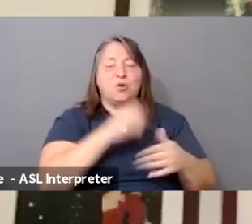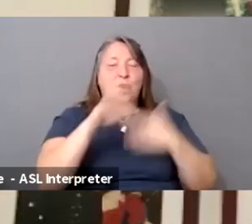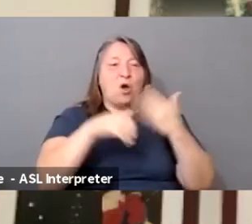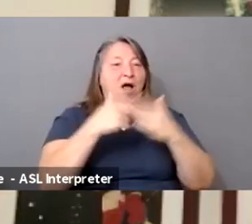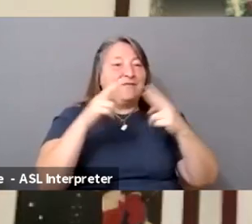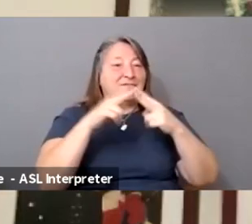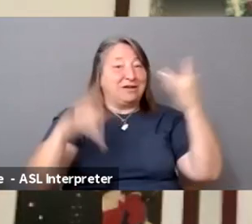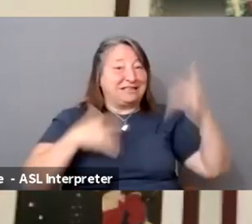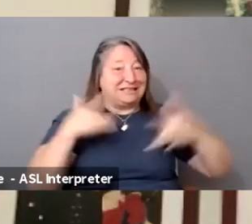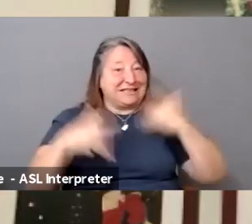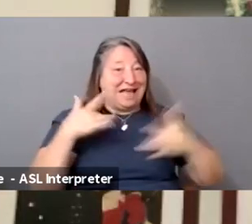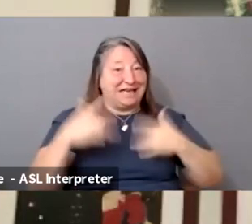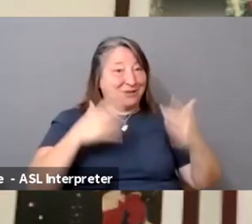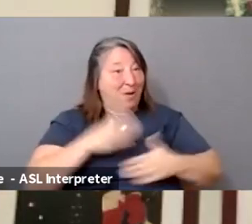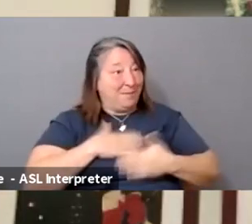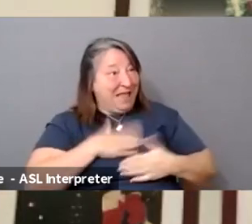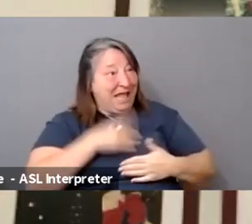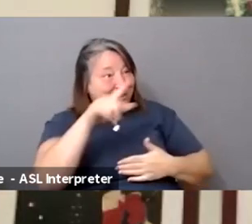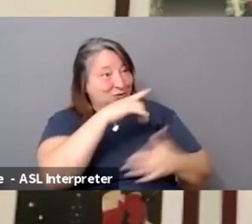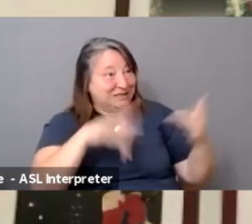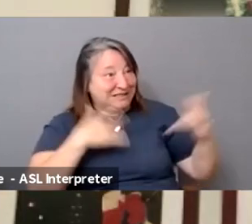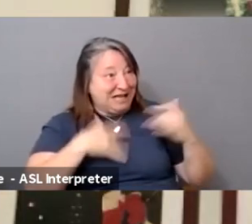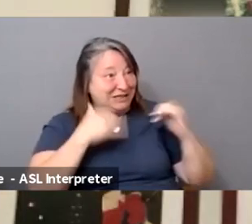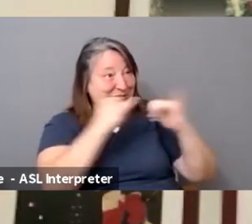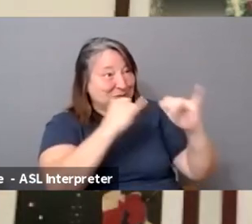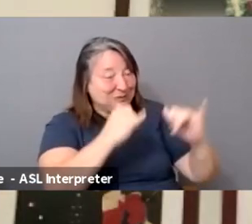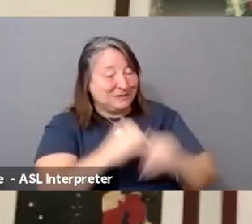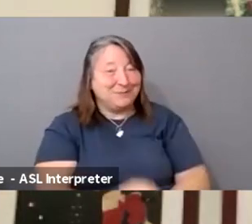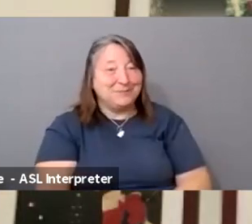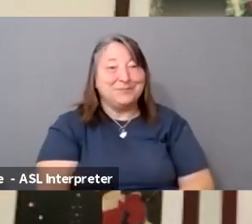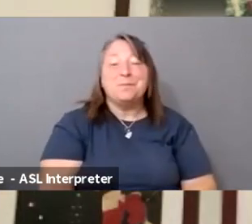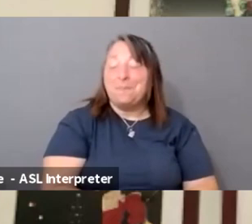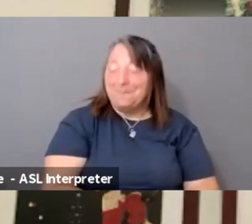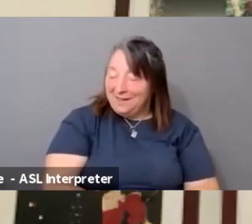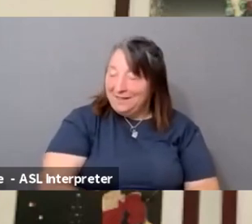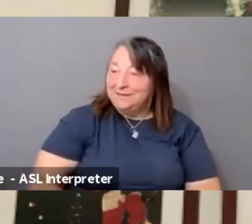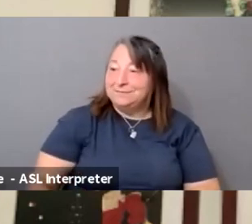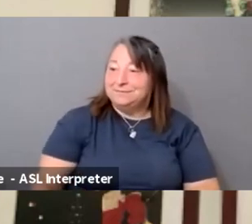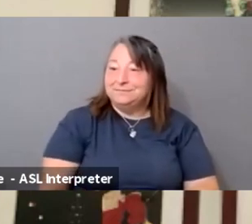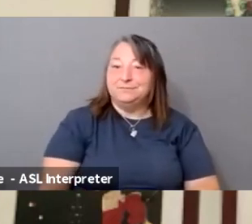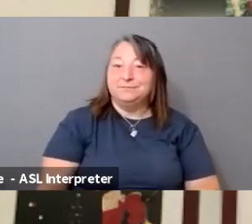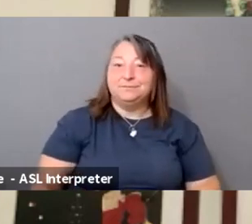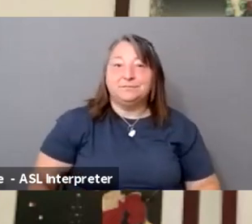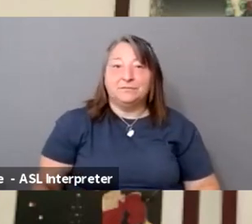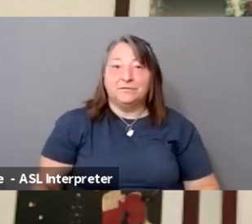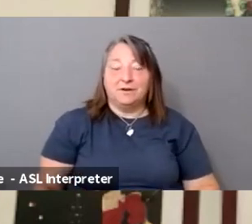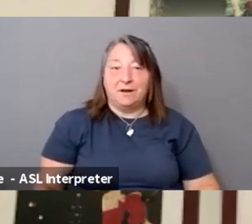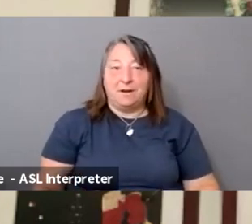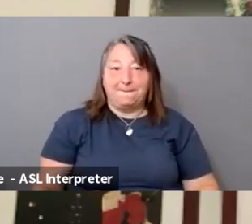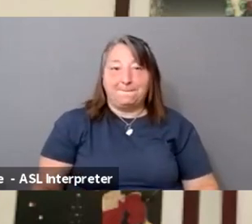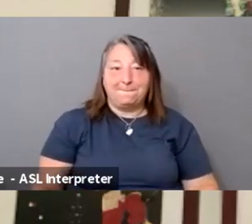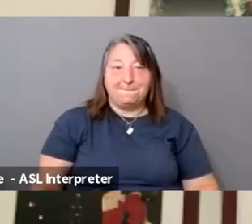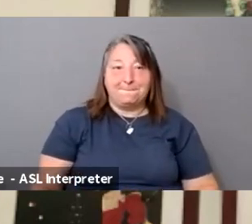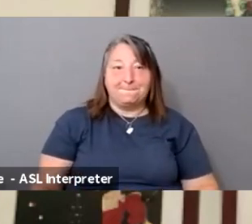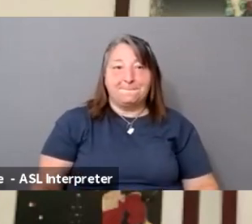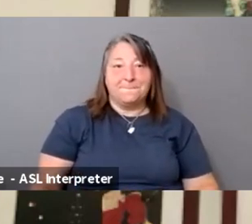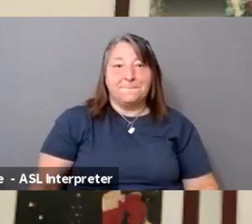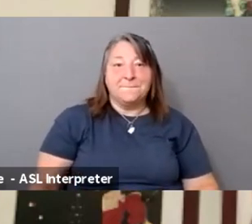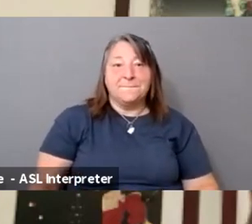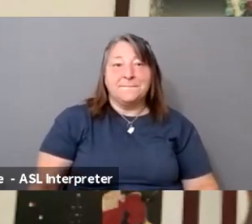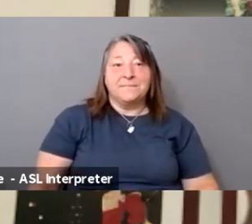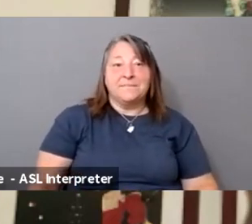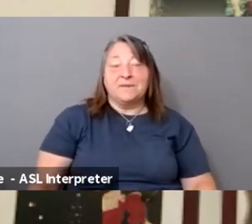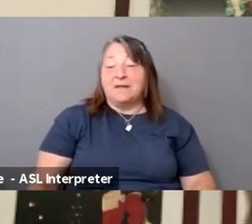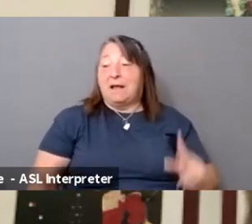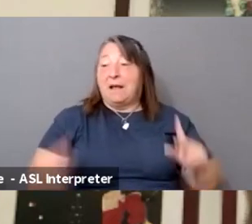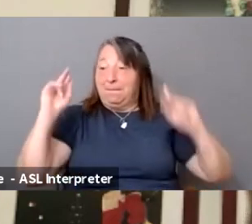We're excited. And I'm glad you are too. Yeah. And so I wanted, you know, people who are members,